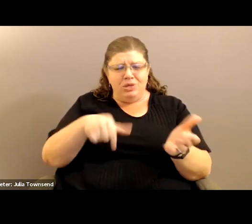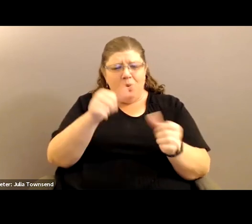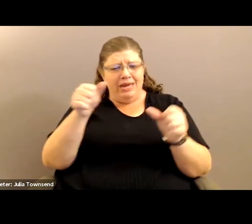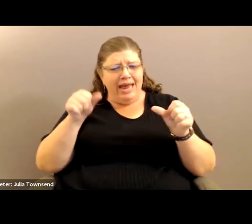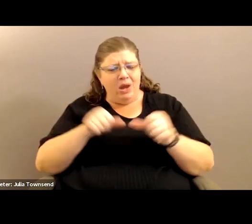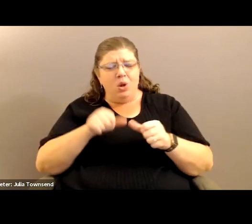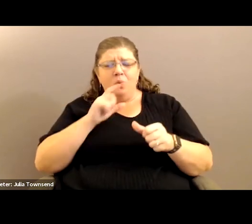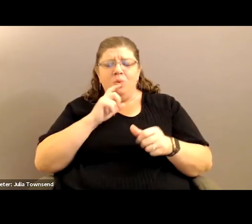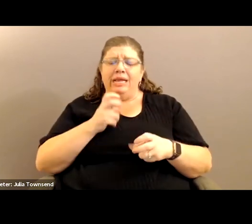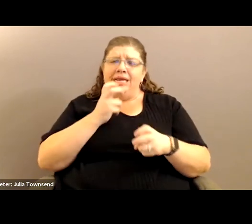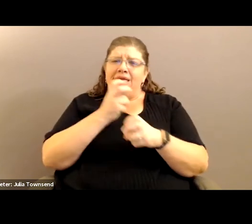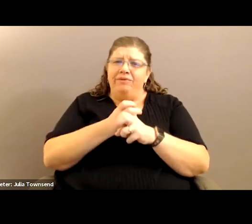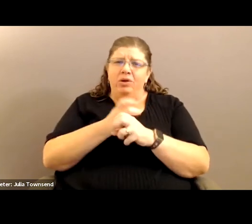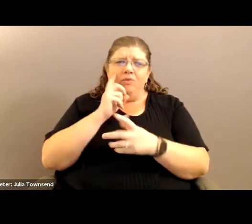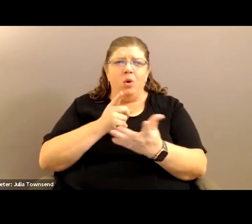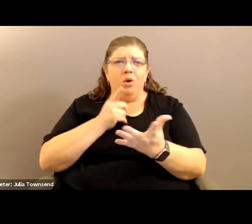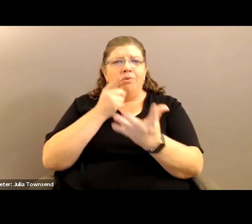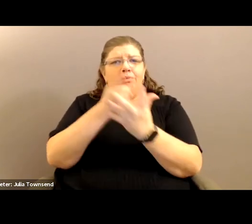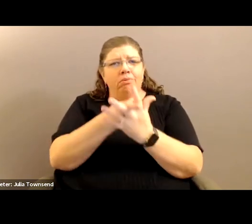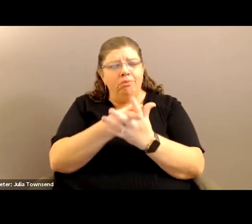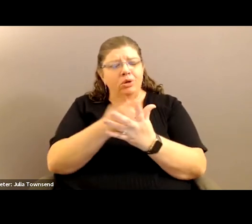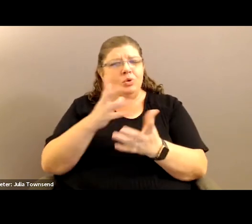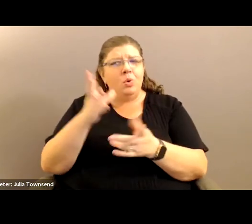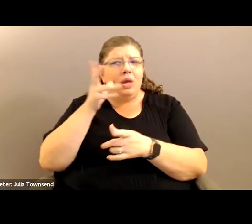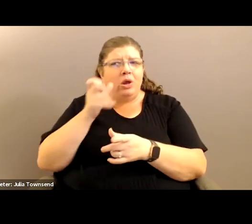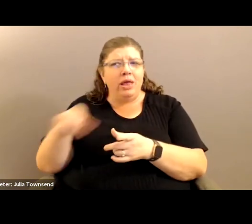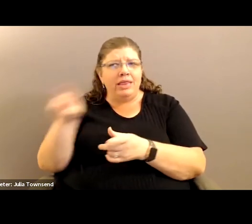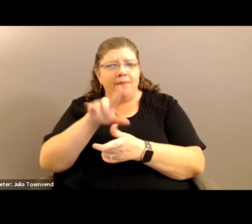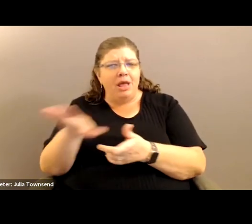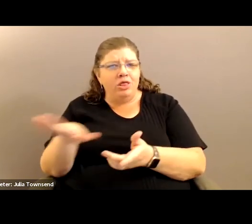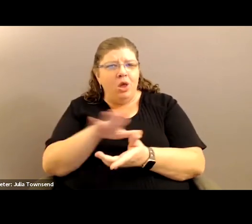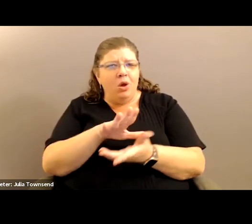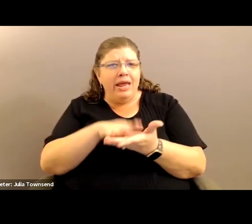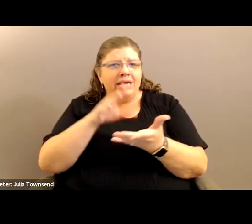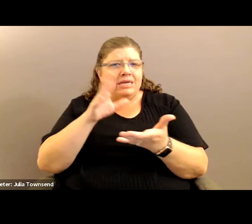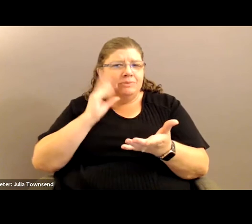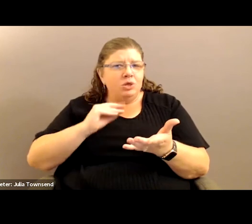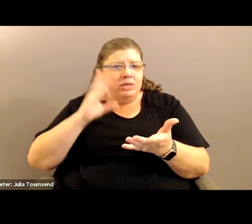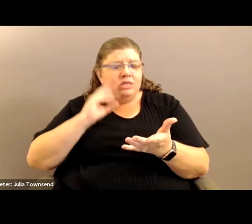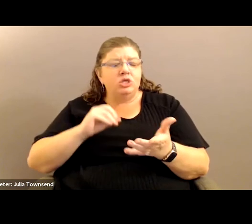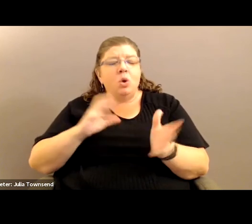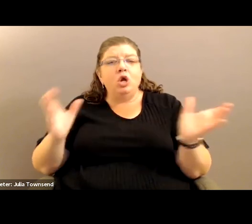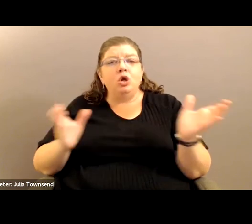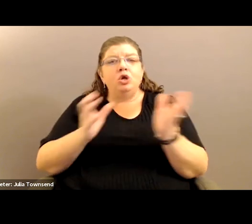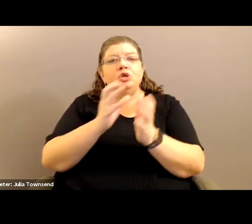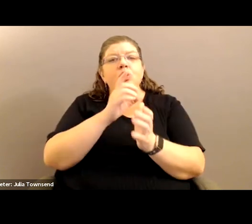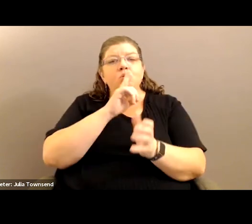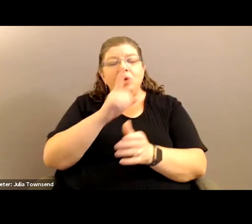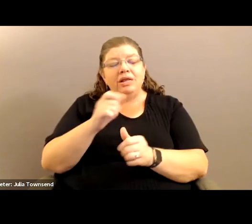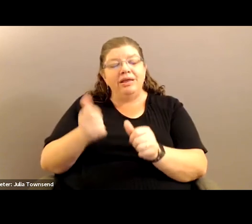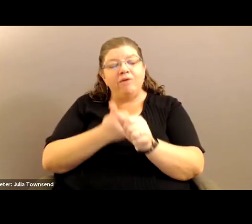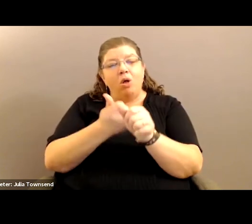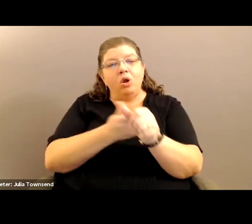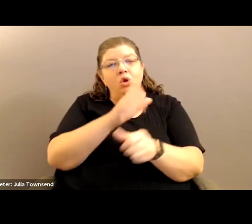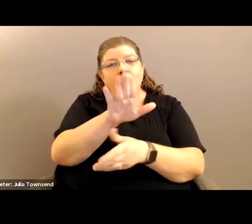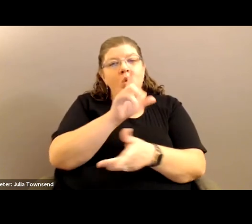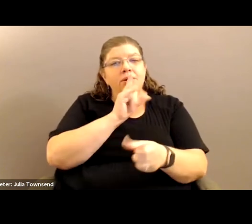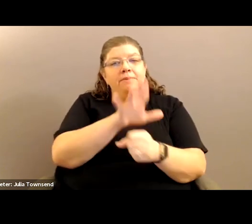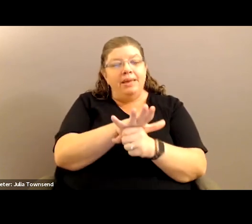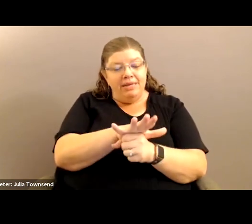really difficult to actually hear them and hear their experiences and so i really urge you to in fact follow up on those commitments to actually